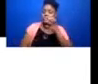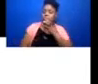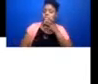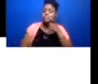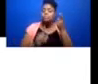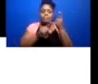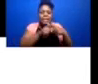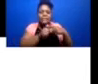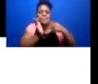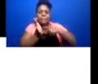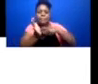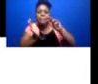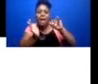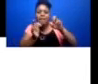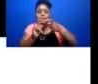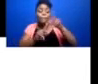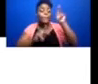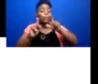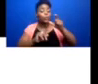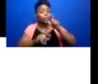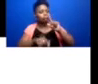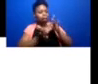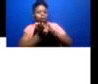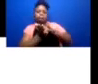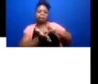exploited people around the world.